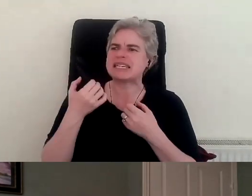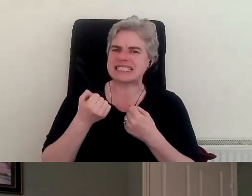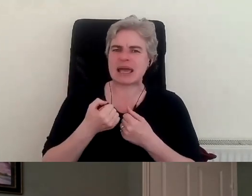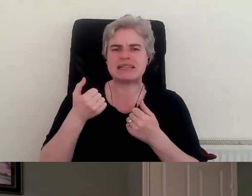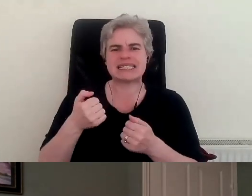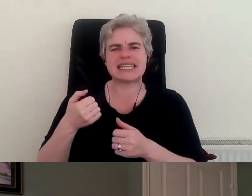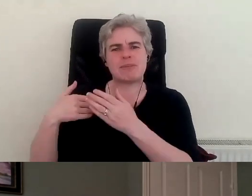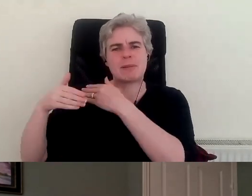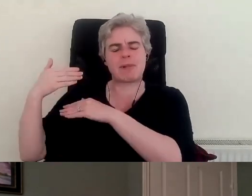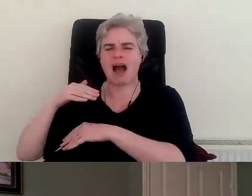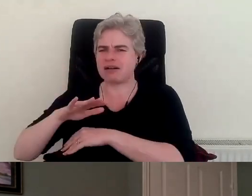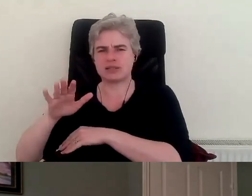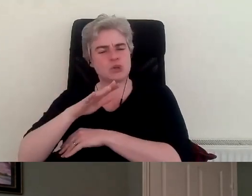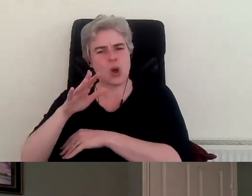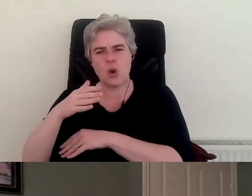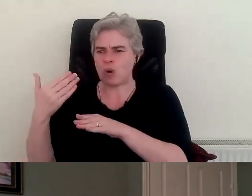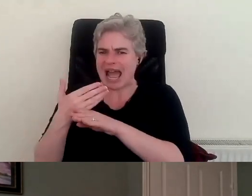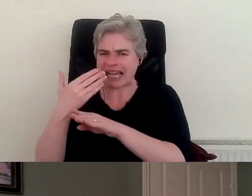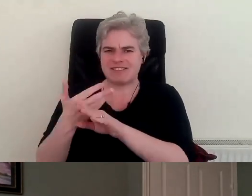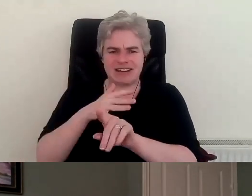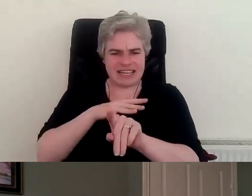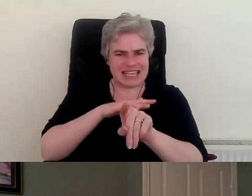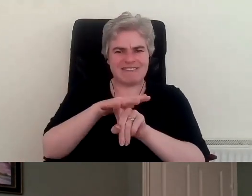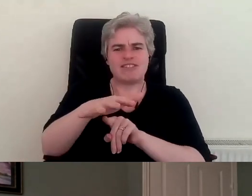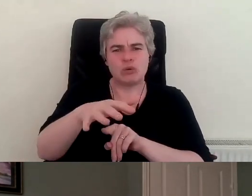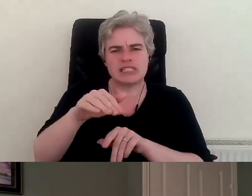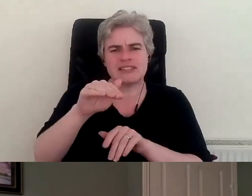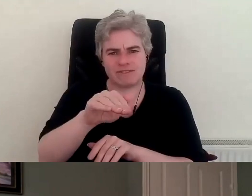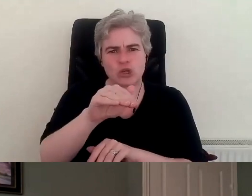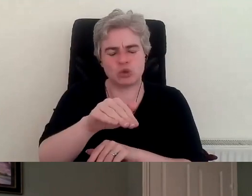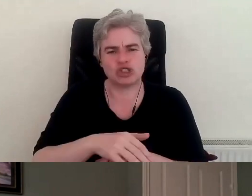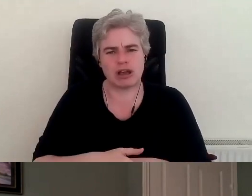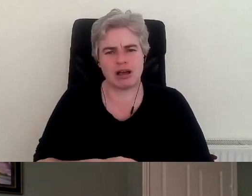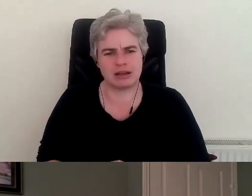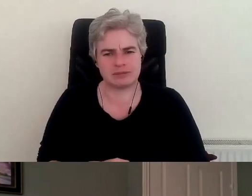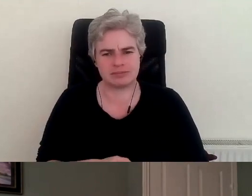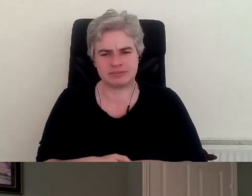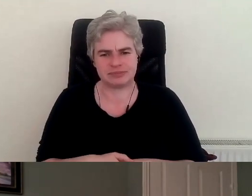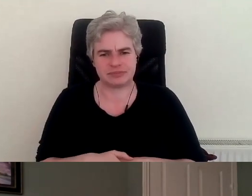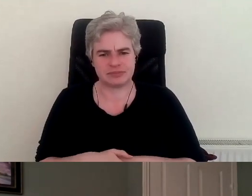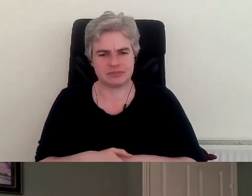but actually actively shape the future.